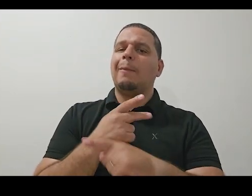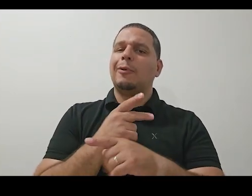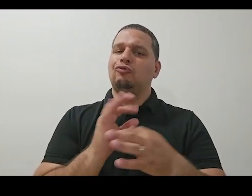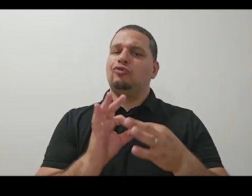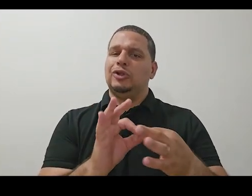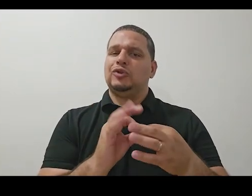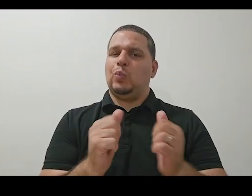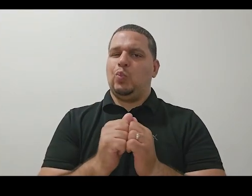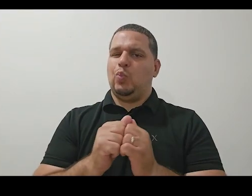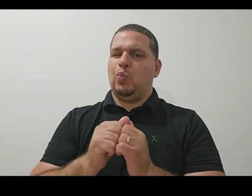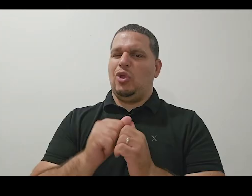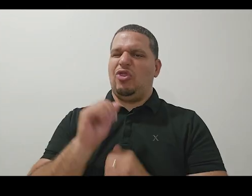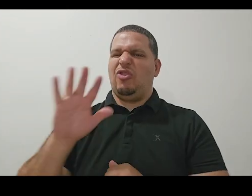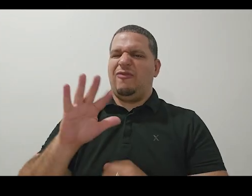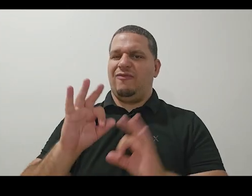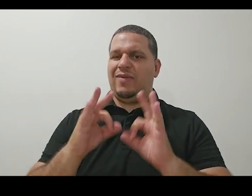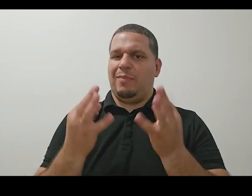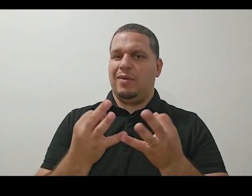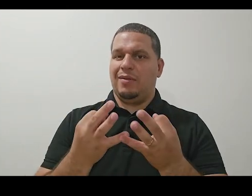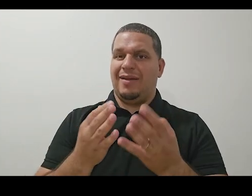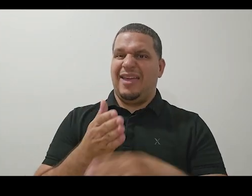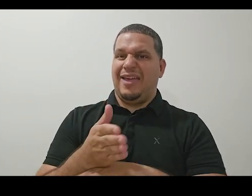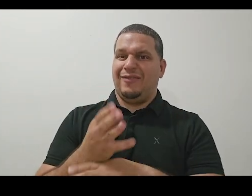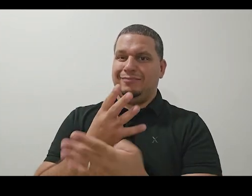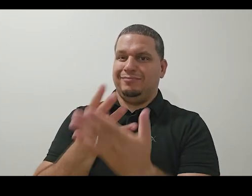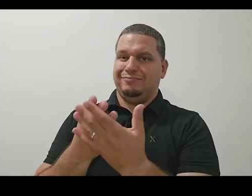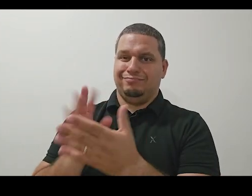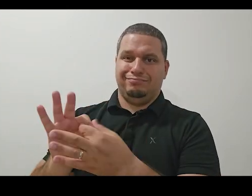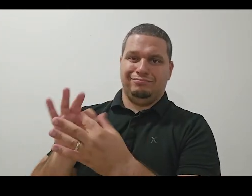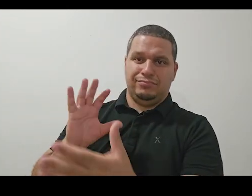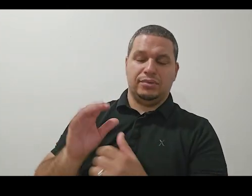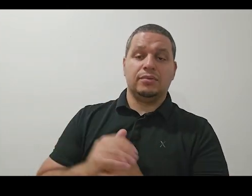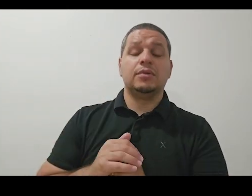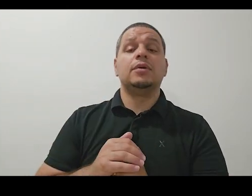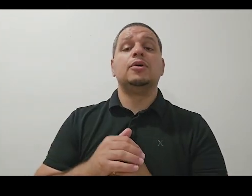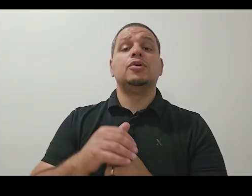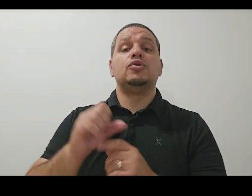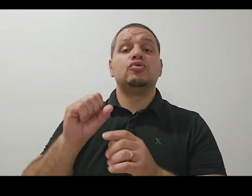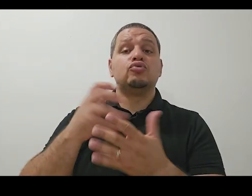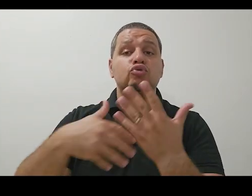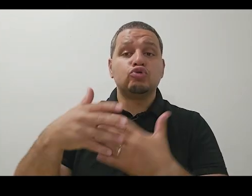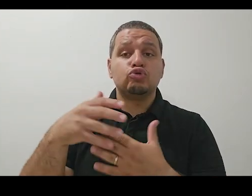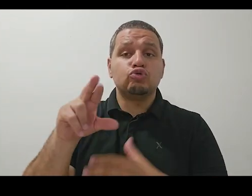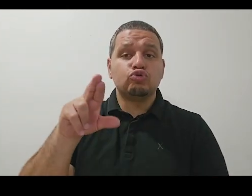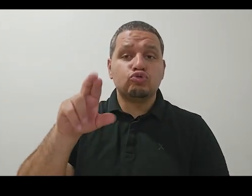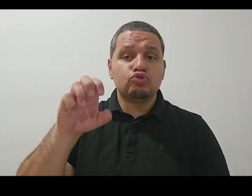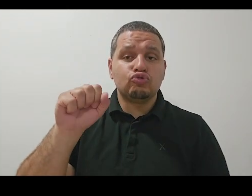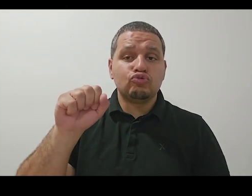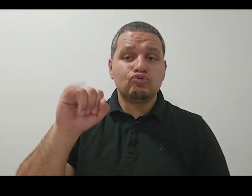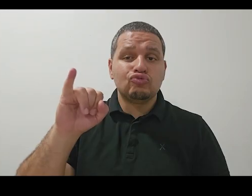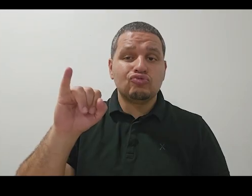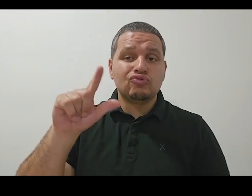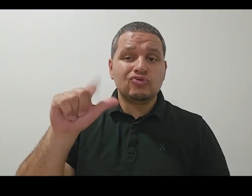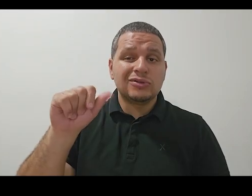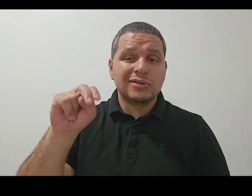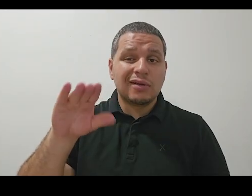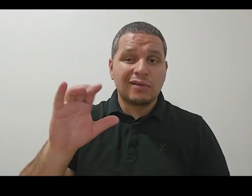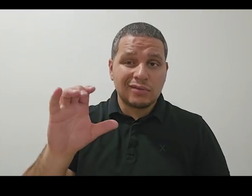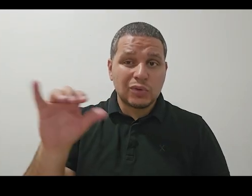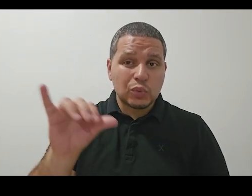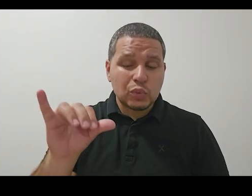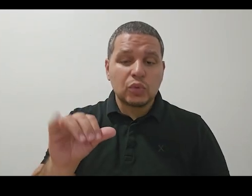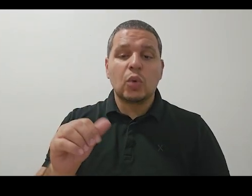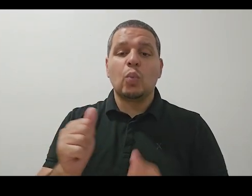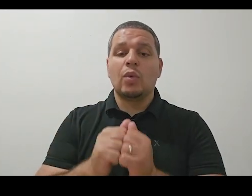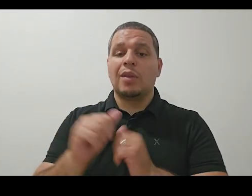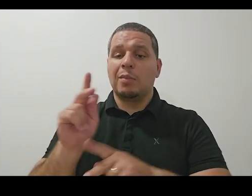with their family, as well as a social resilience model, which has been with